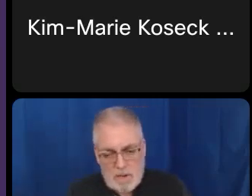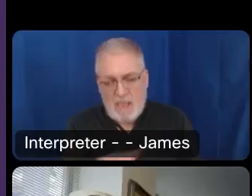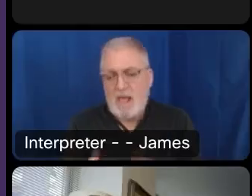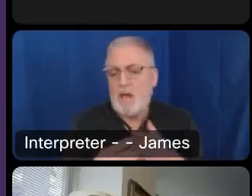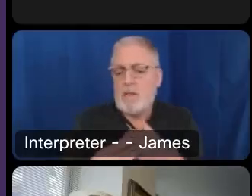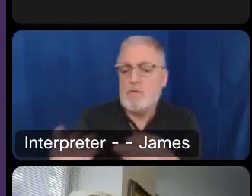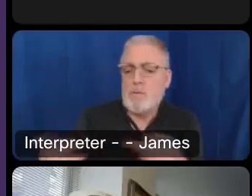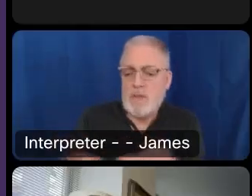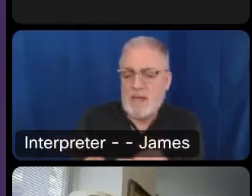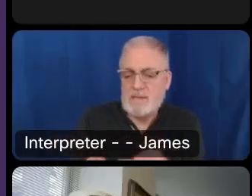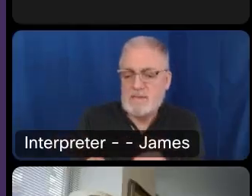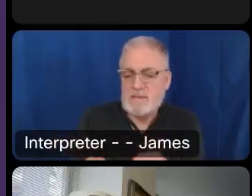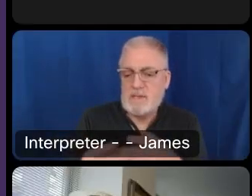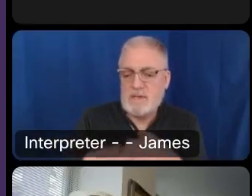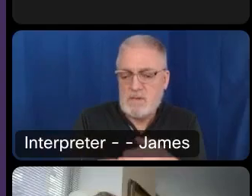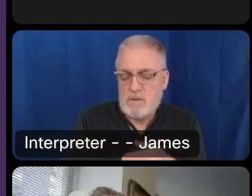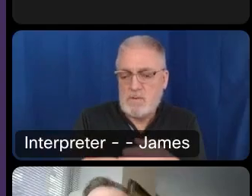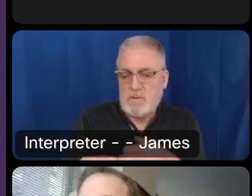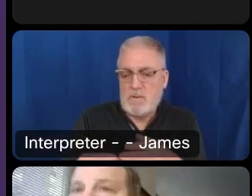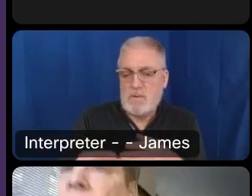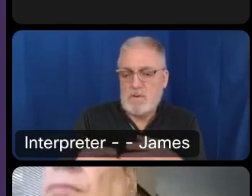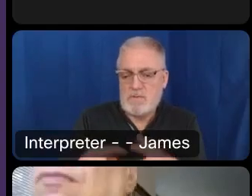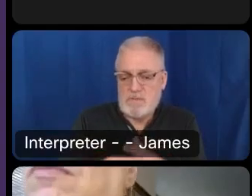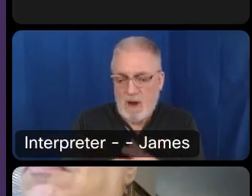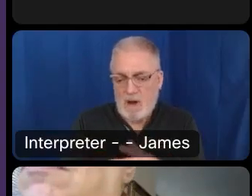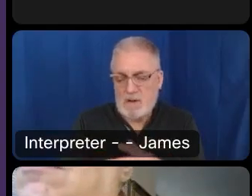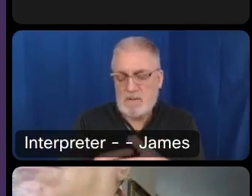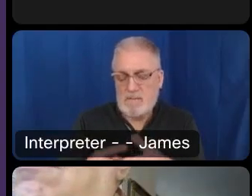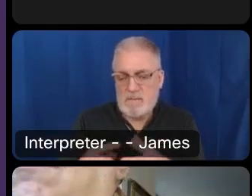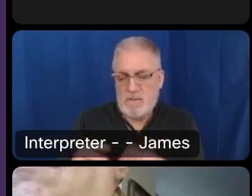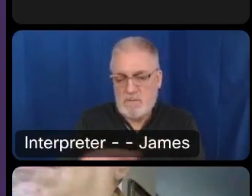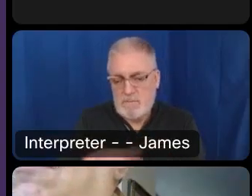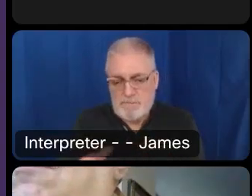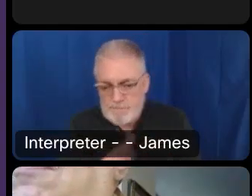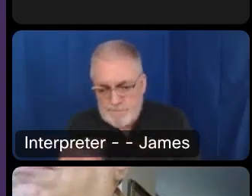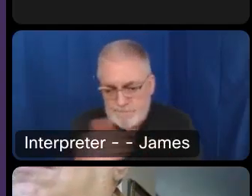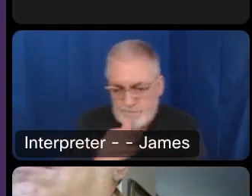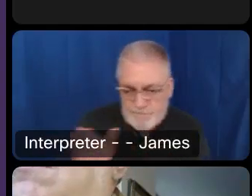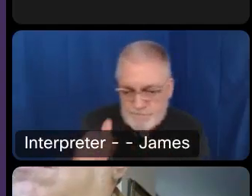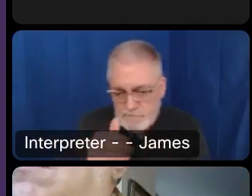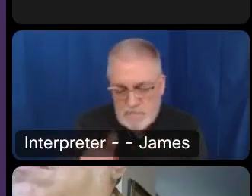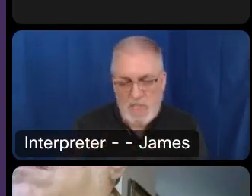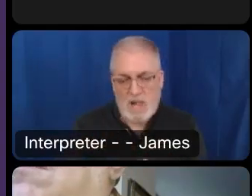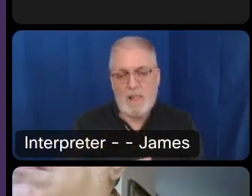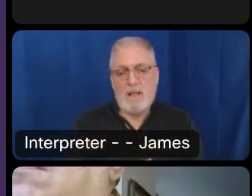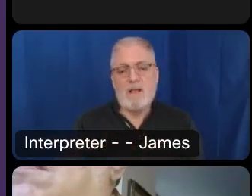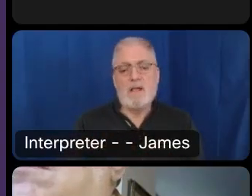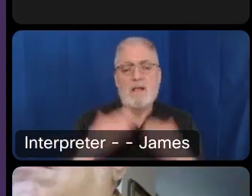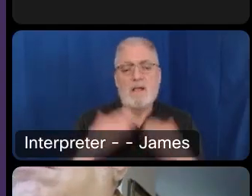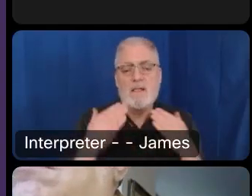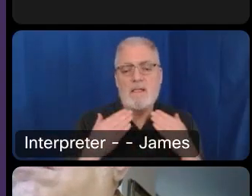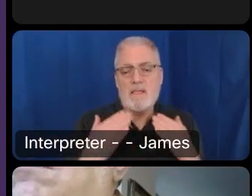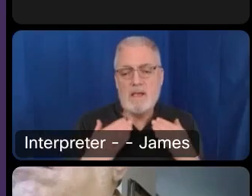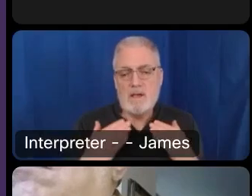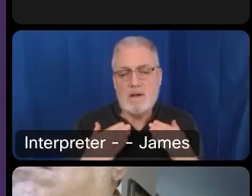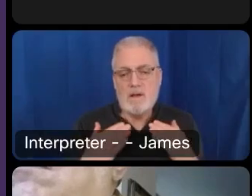that. And Mike, Gilberg and Steve Katz, I know that your hands are raised,